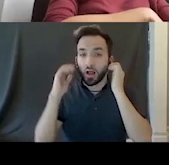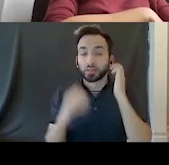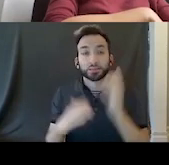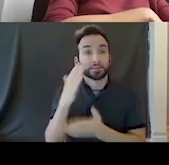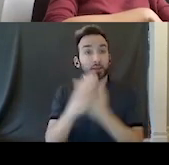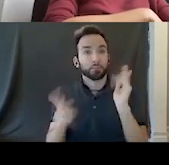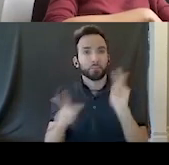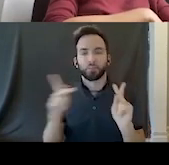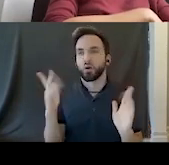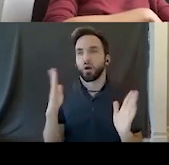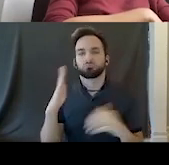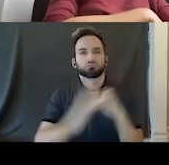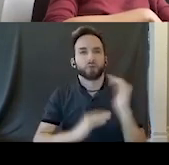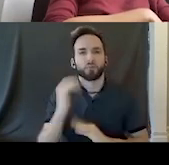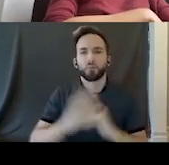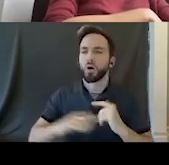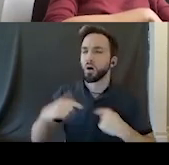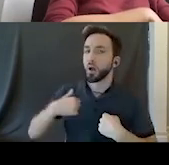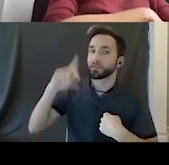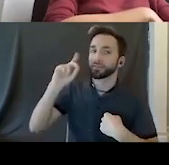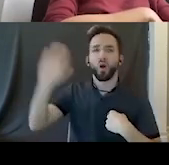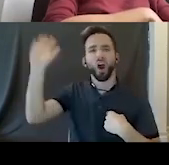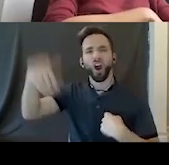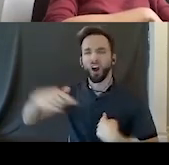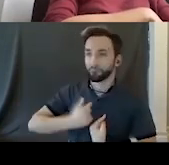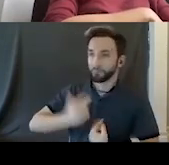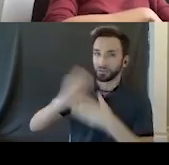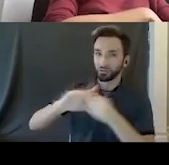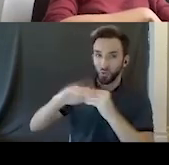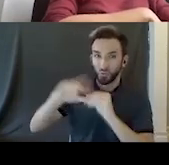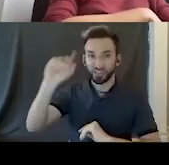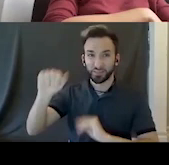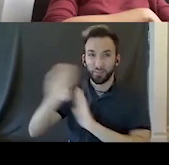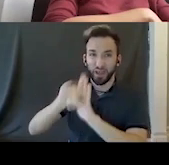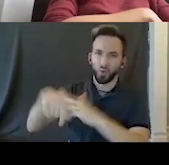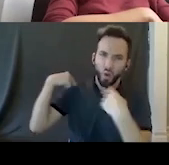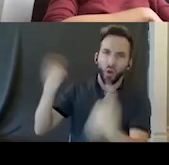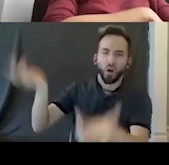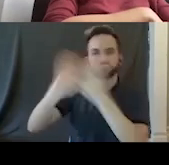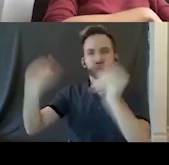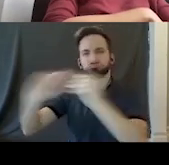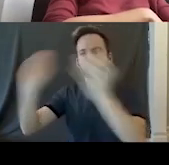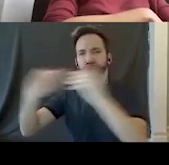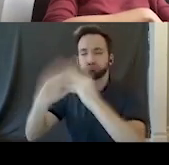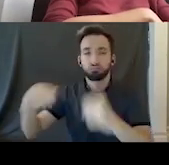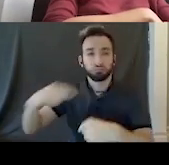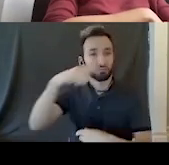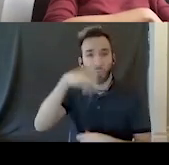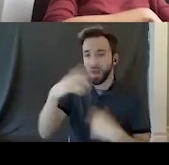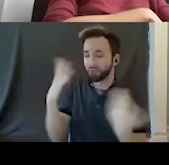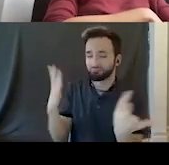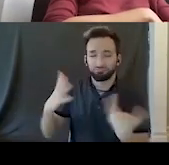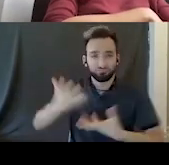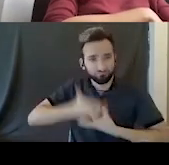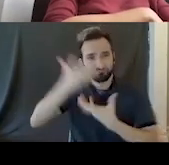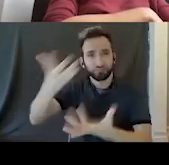talk about their disability. And some people, they really don't want to live ableism. They really don't want the assumptions with it. They just want people not to